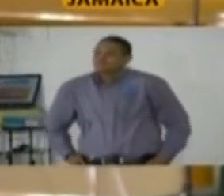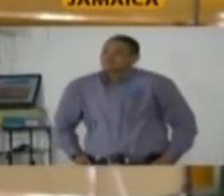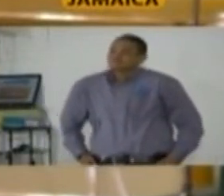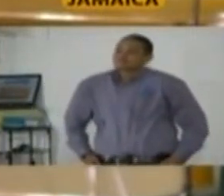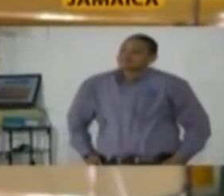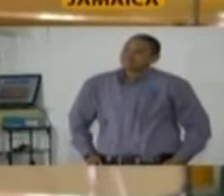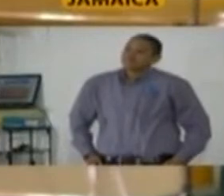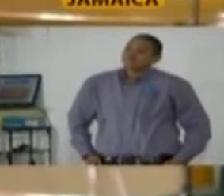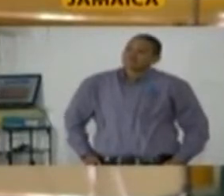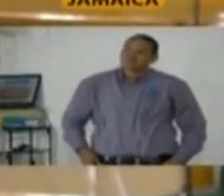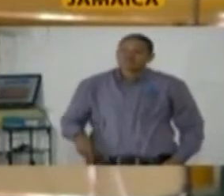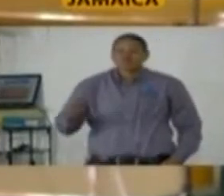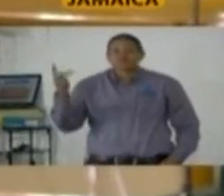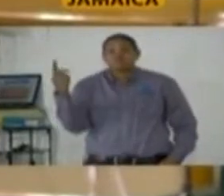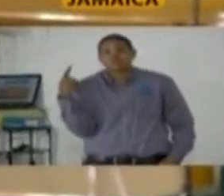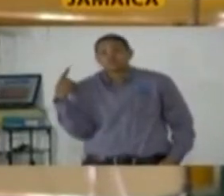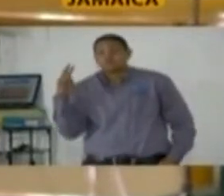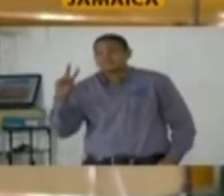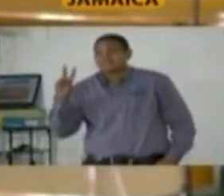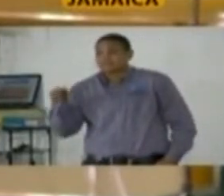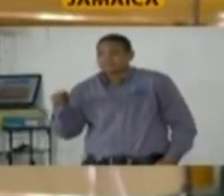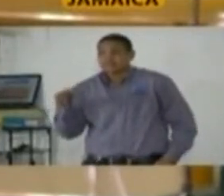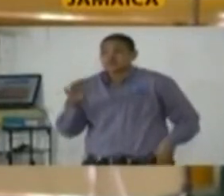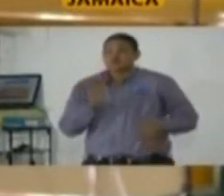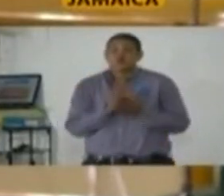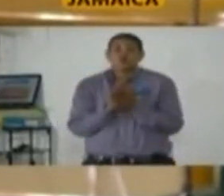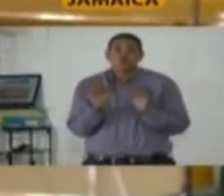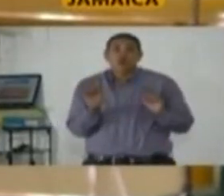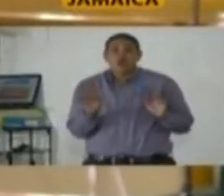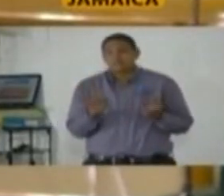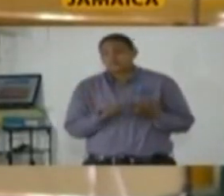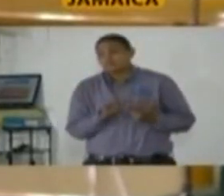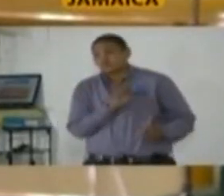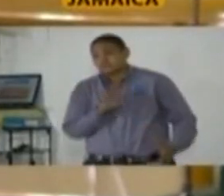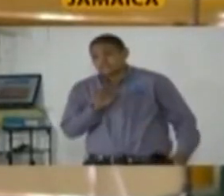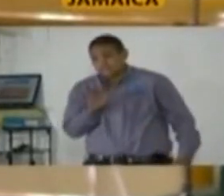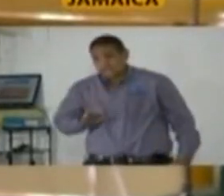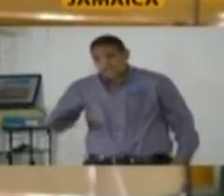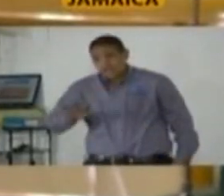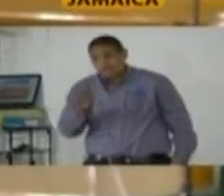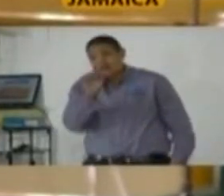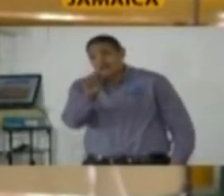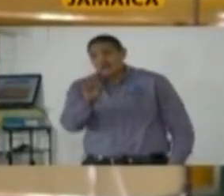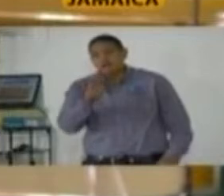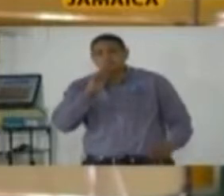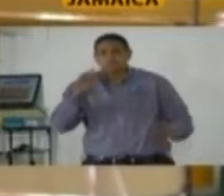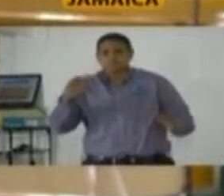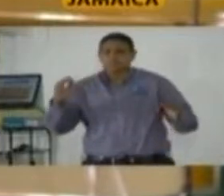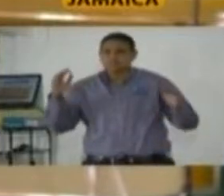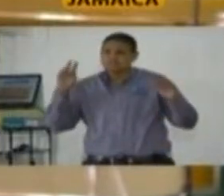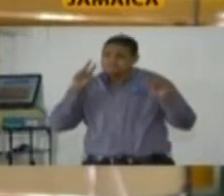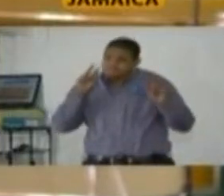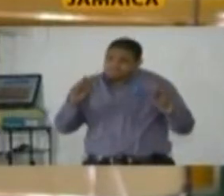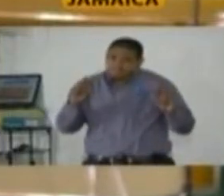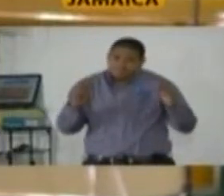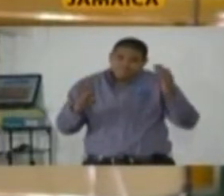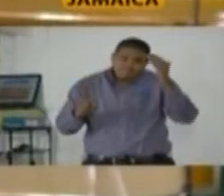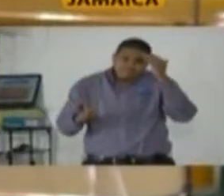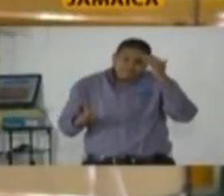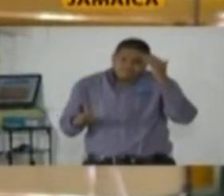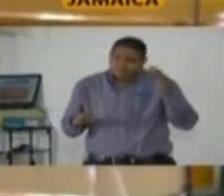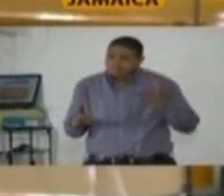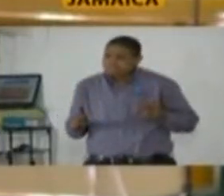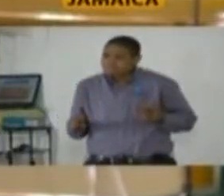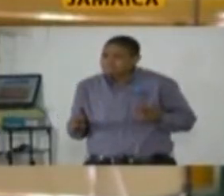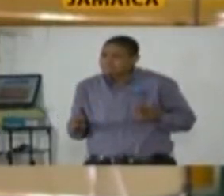Principals, vice principals, school administrators, and staff are asked to be on high alert for loud talking beyond